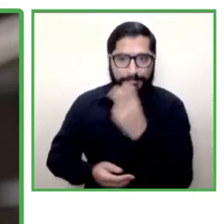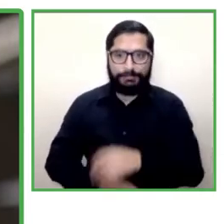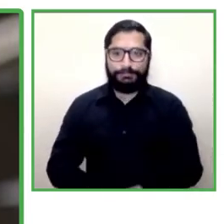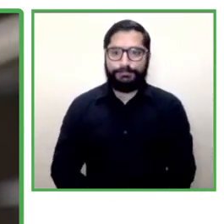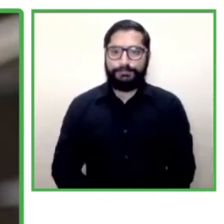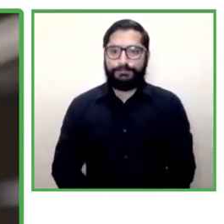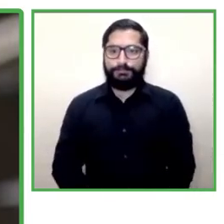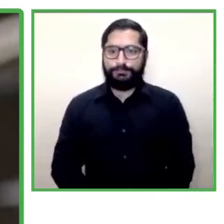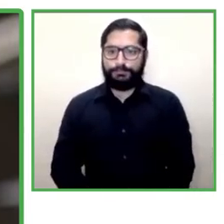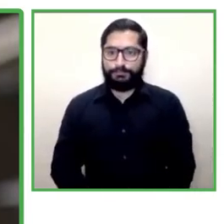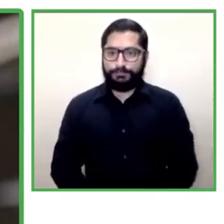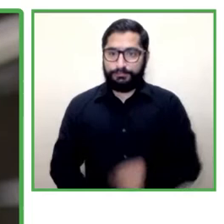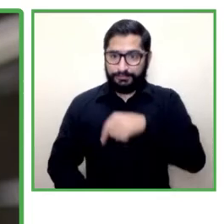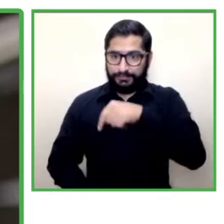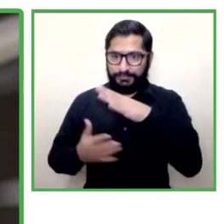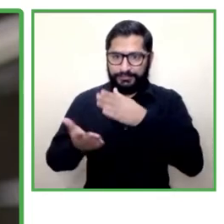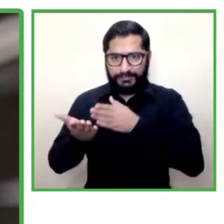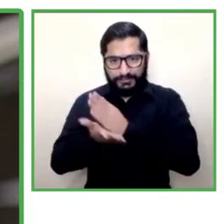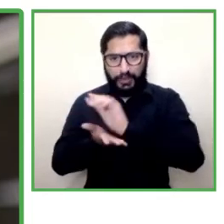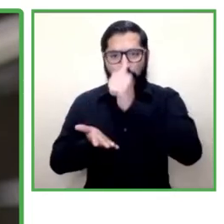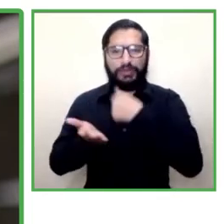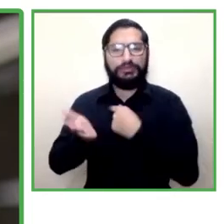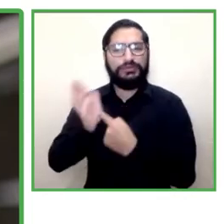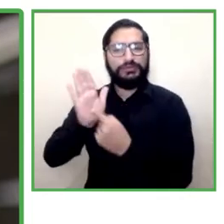I'll like to start with Rodrigo's case.